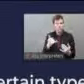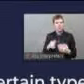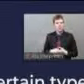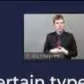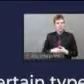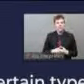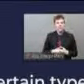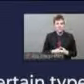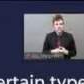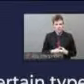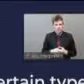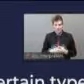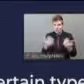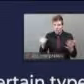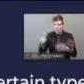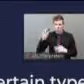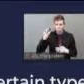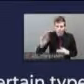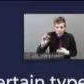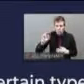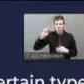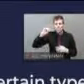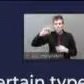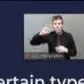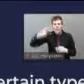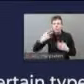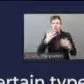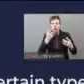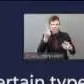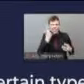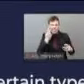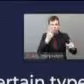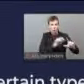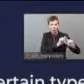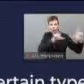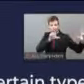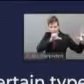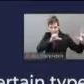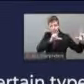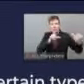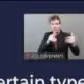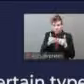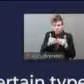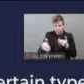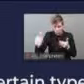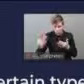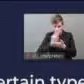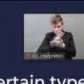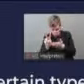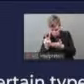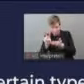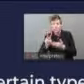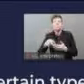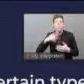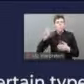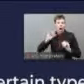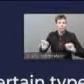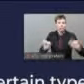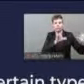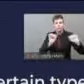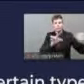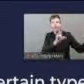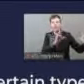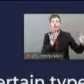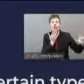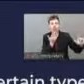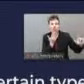show you 2 weeks worth of data so that we're really clear that we are not just for a moment in time having an issue, that we're trending in the